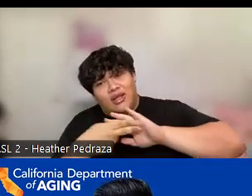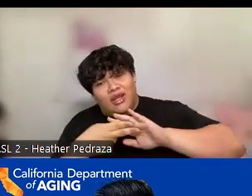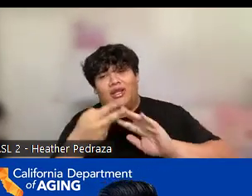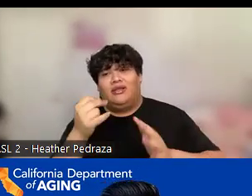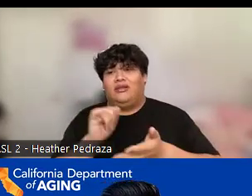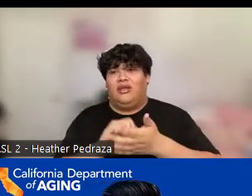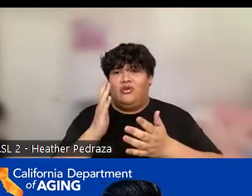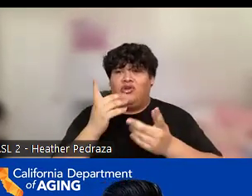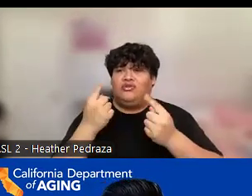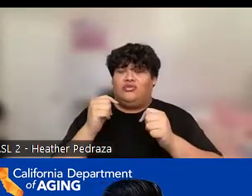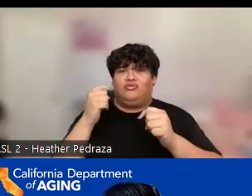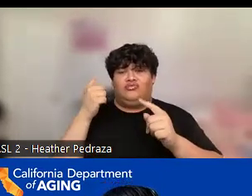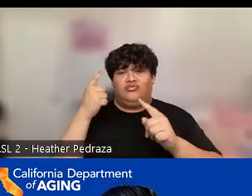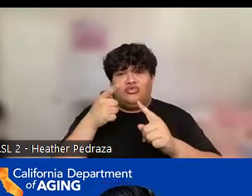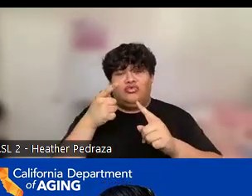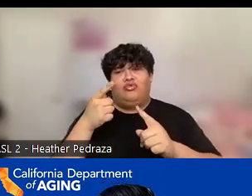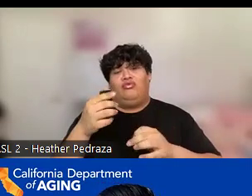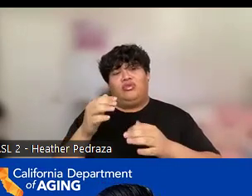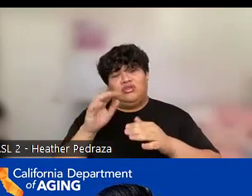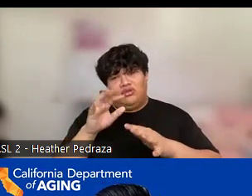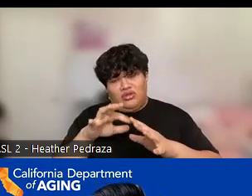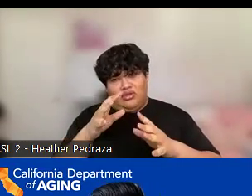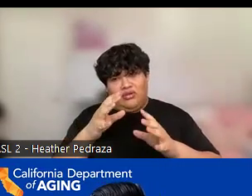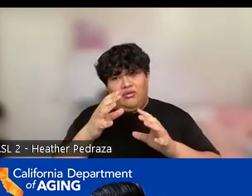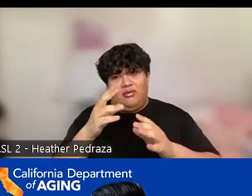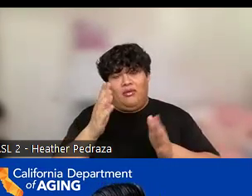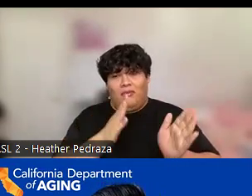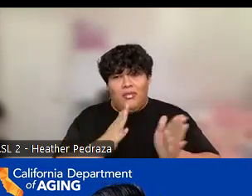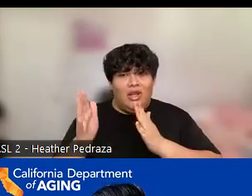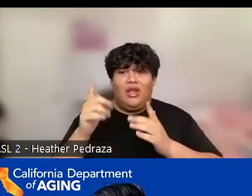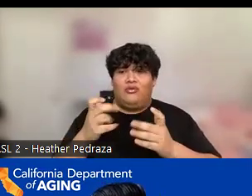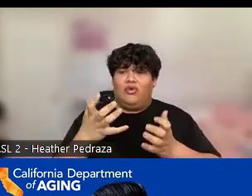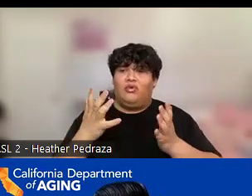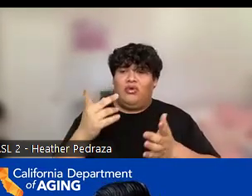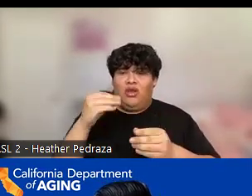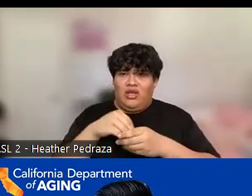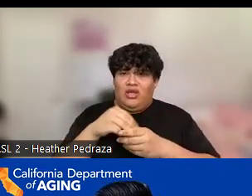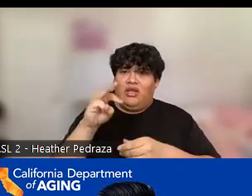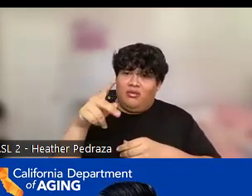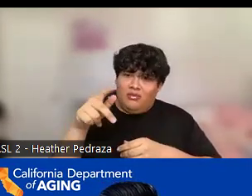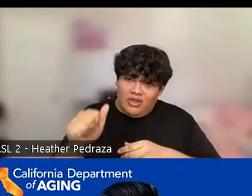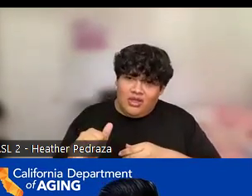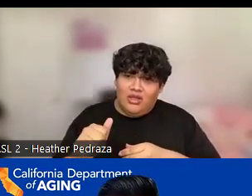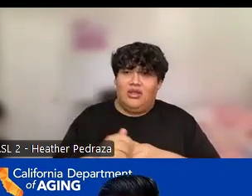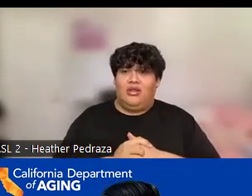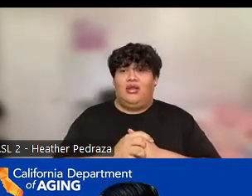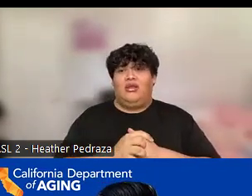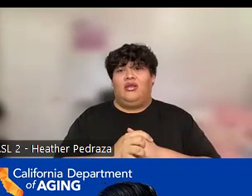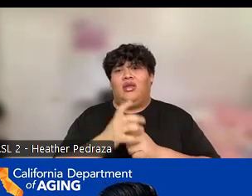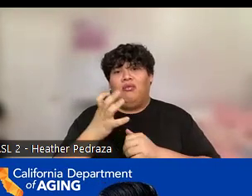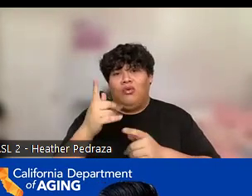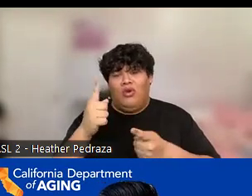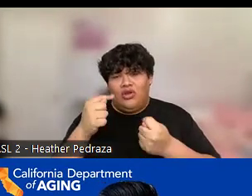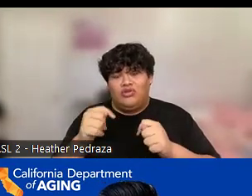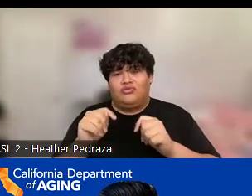this plan, right? And we're focused on the critical policy issues laid out in the MPA. And we also want to reinforce commitment across our network